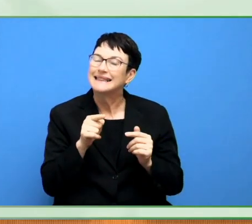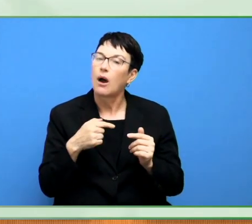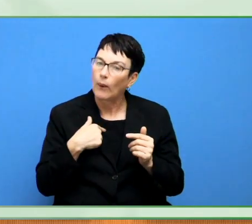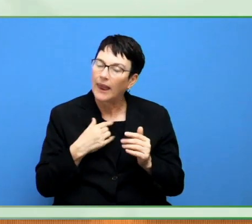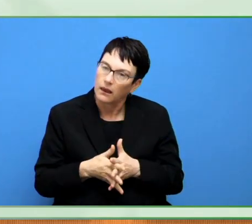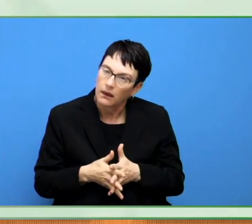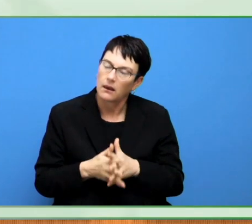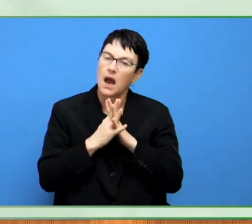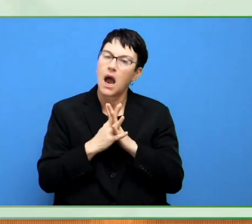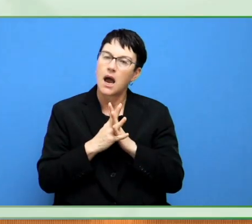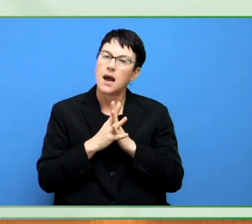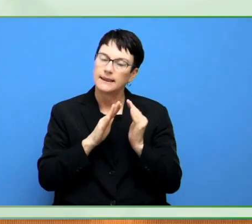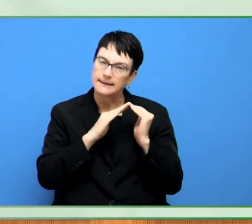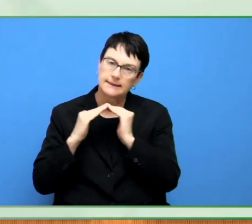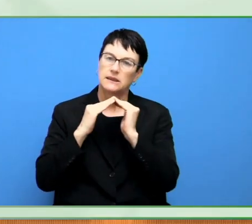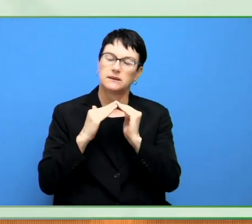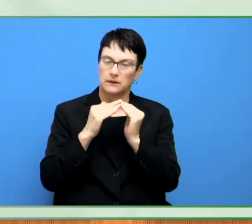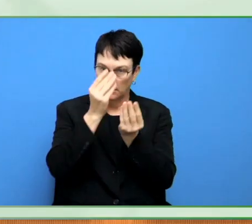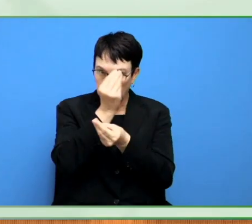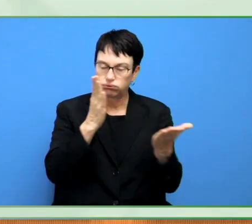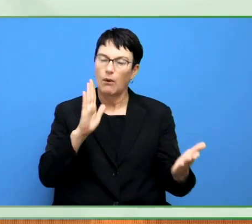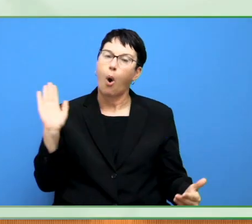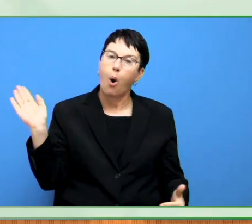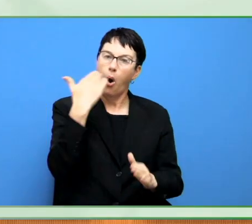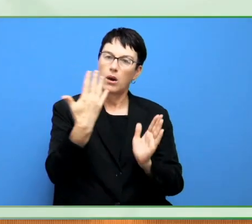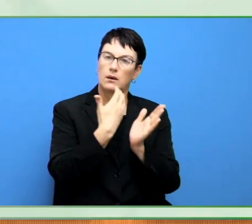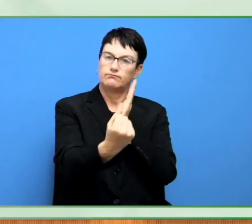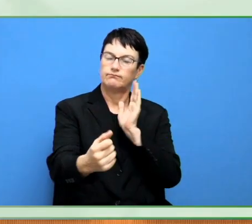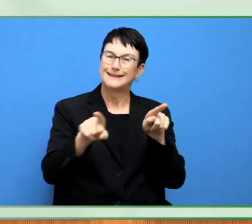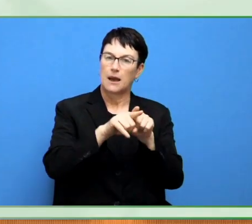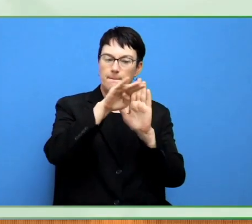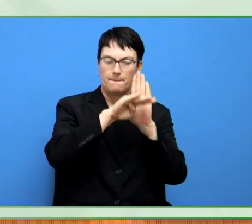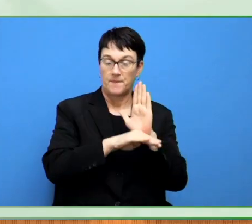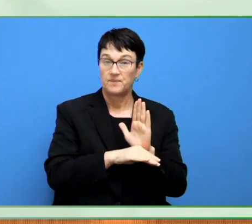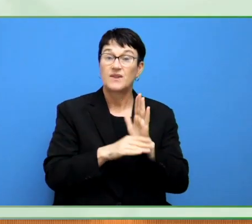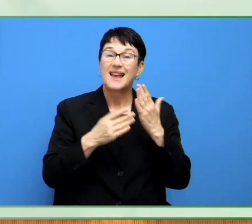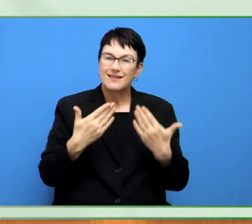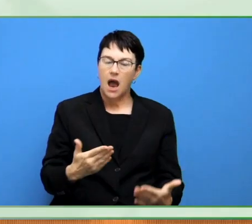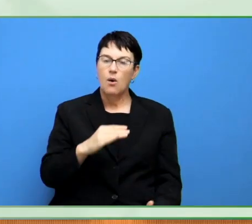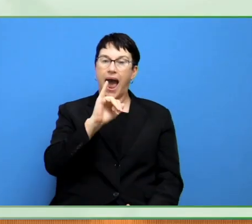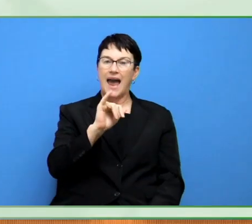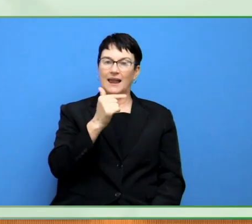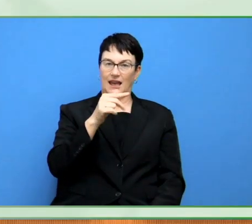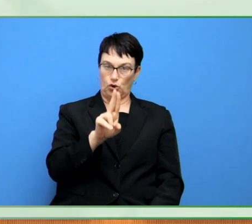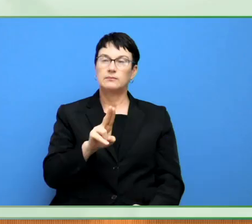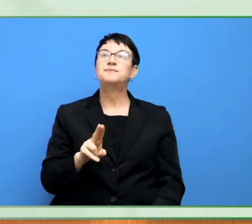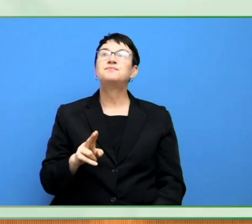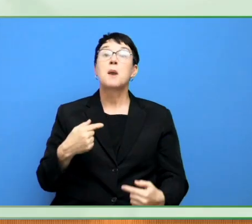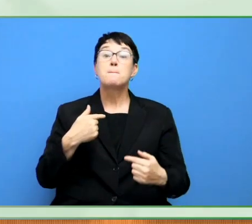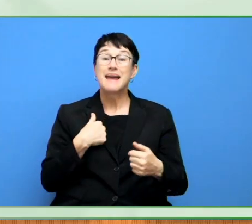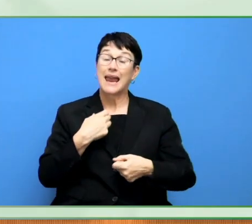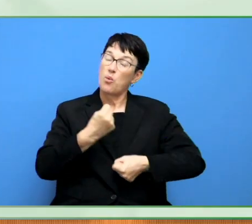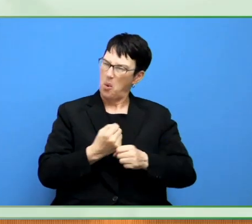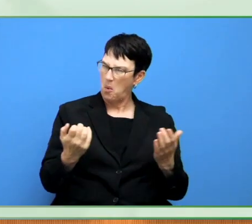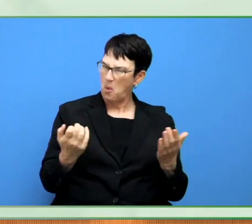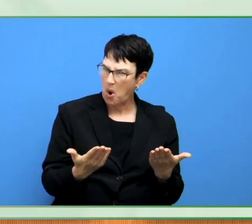And what I'm doing at ITU, I'm the rapporteur of digital health, including e-health, and